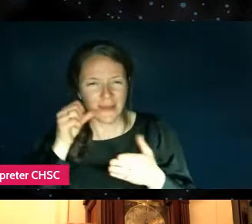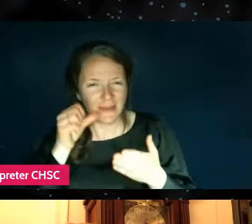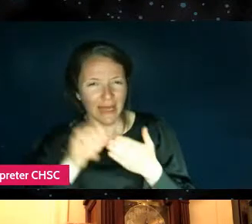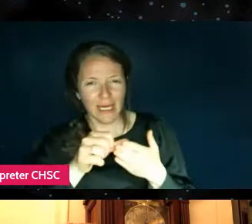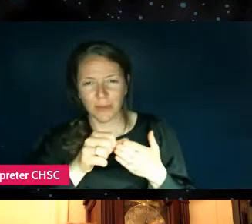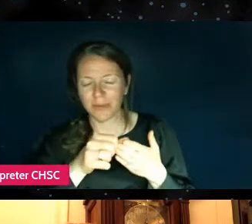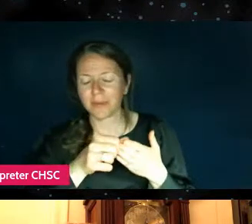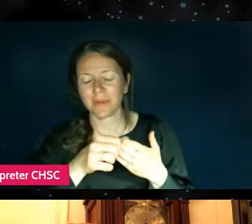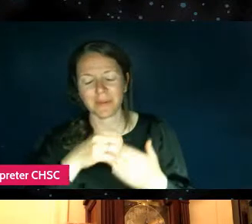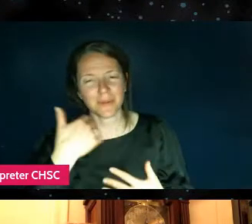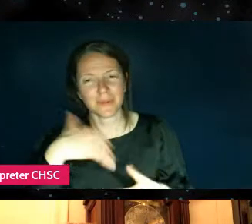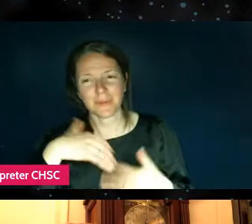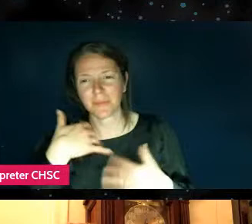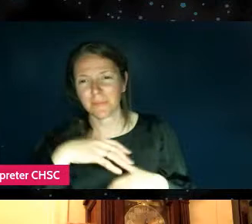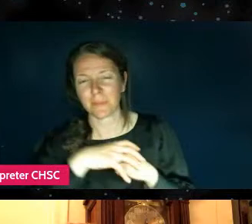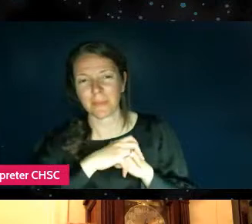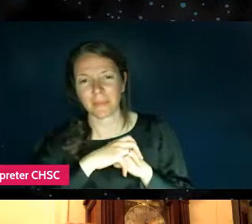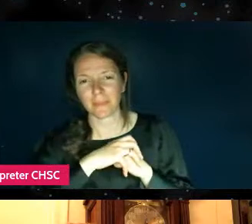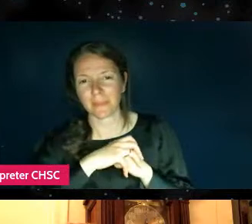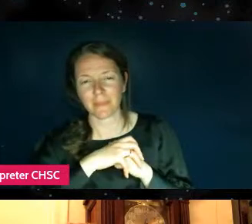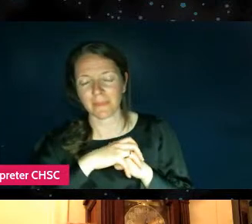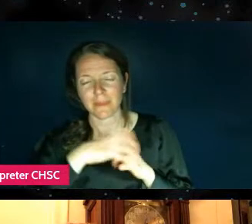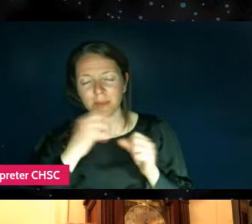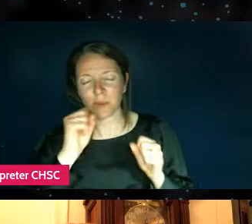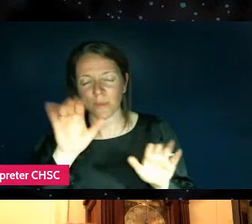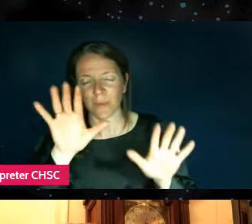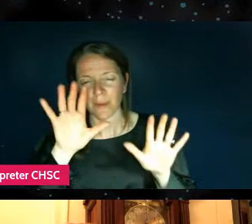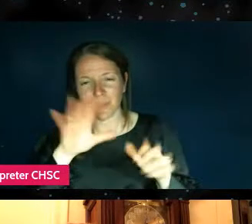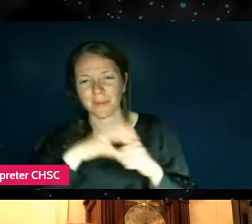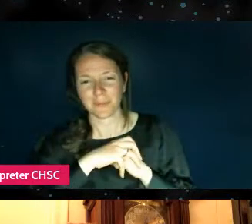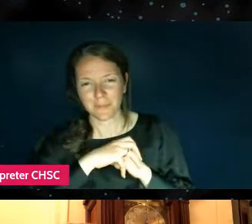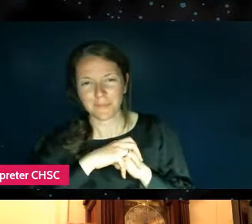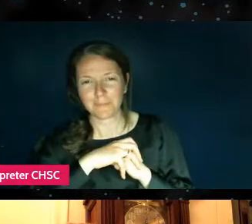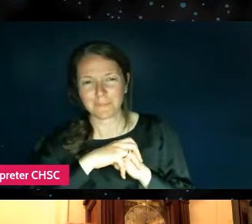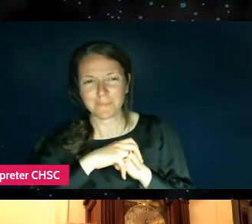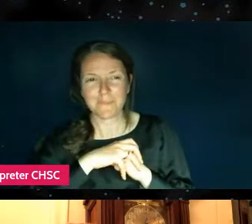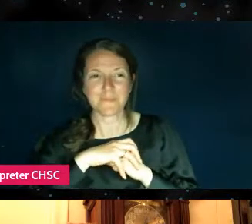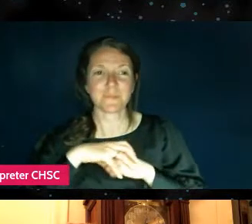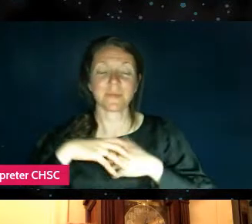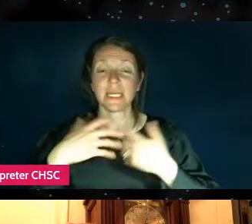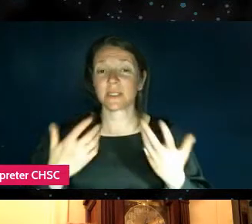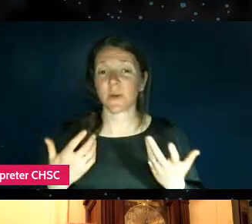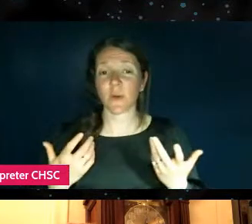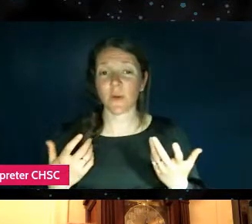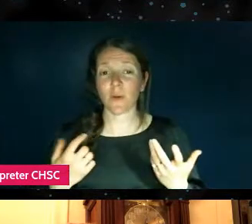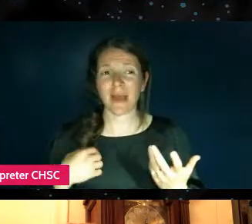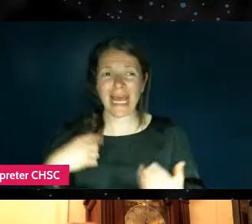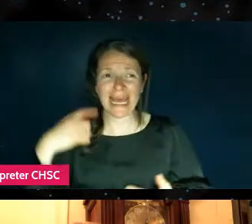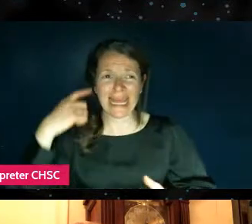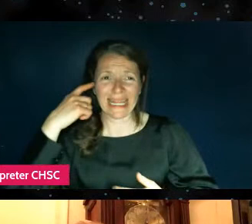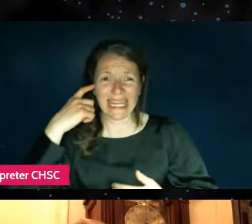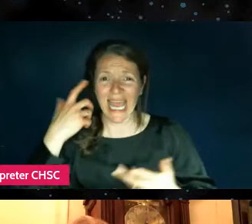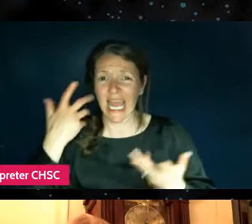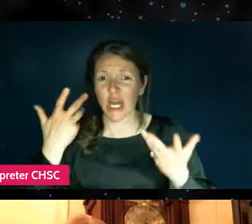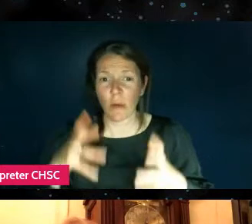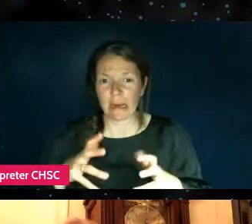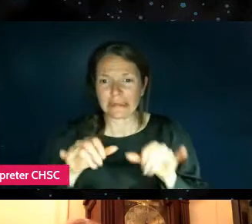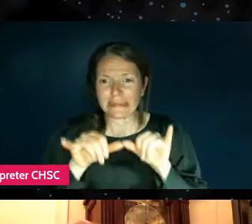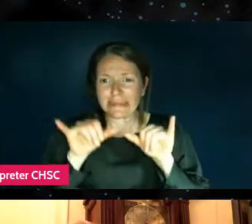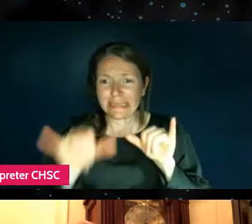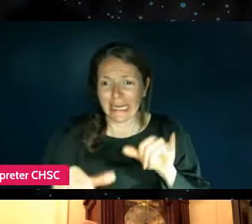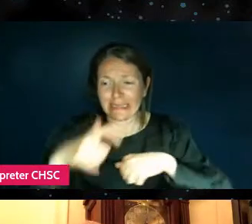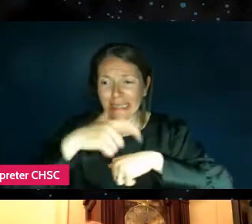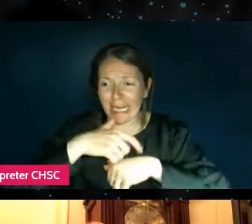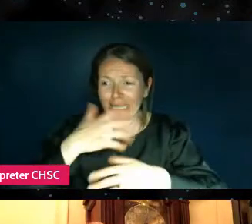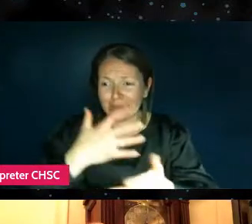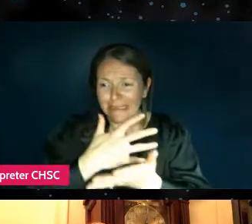like that. That was so incredible. So I think that's probably, I don't want to keep everybody past their